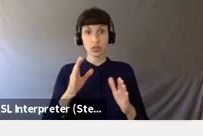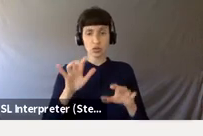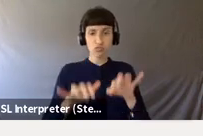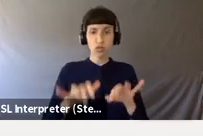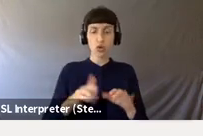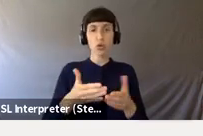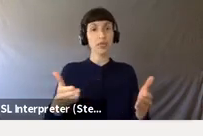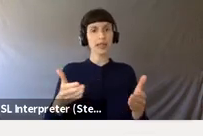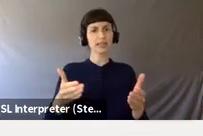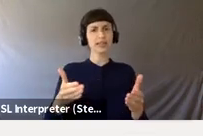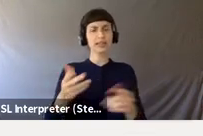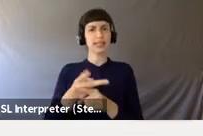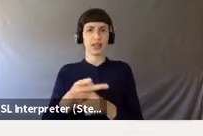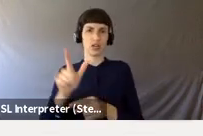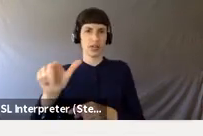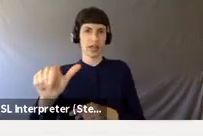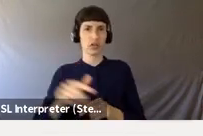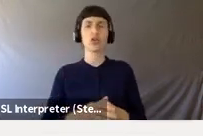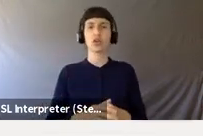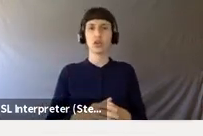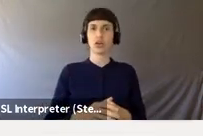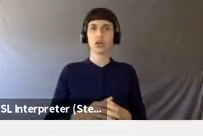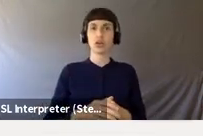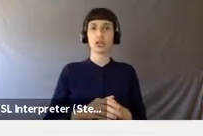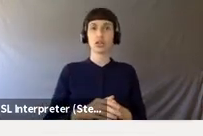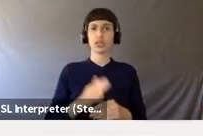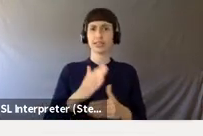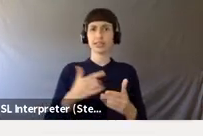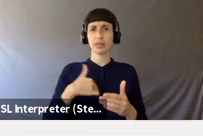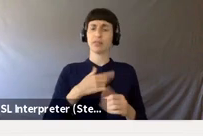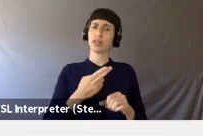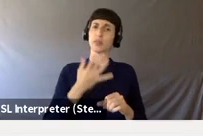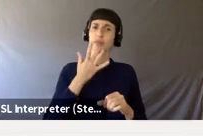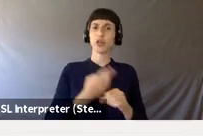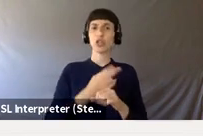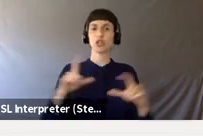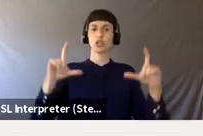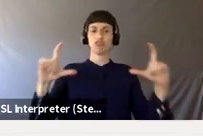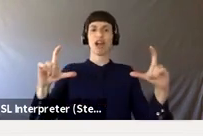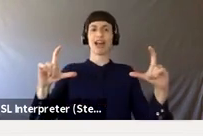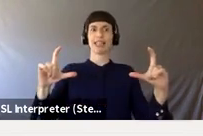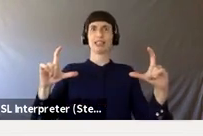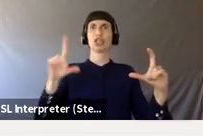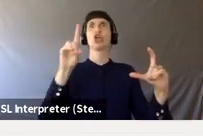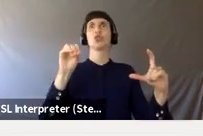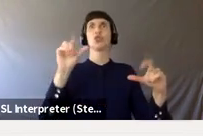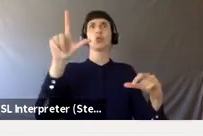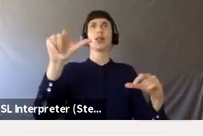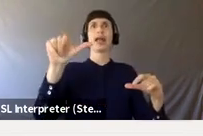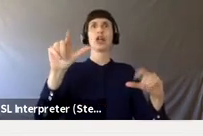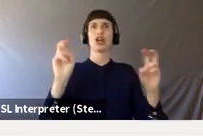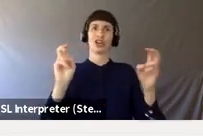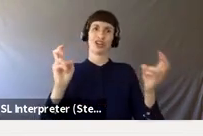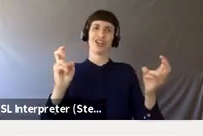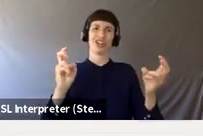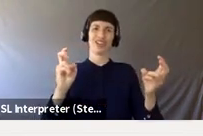to do it in the moment. Some of us like to use brackets and just call it out, Jeff, to do later and be really specific. Because